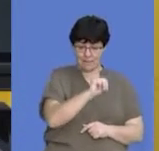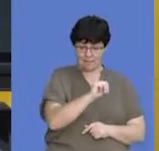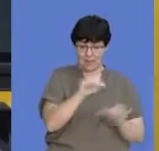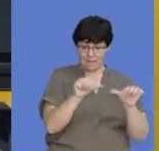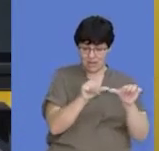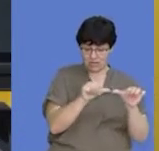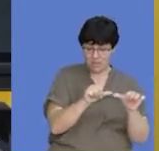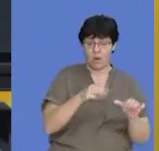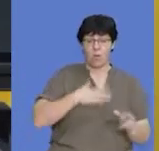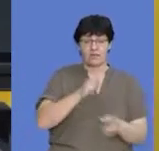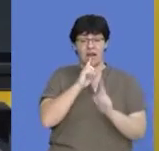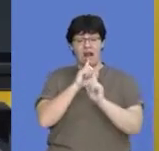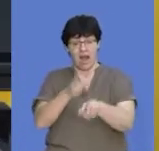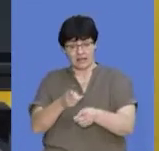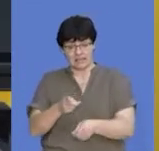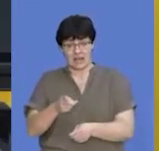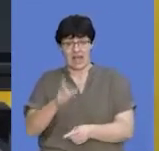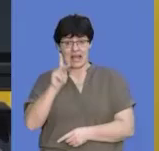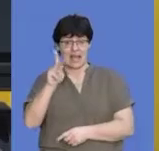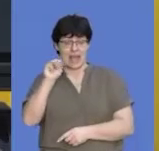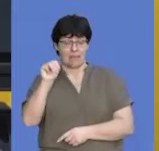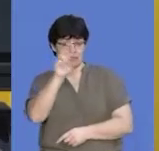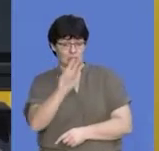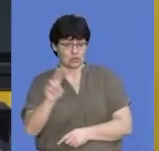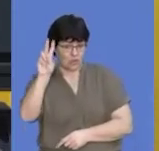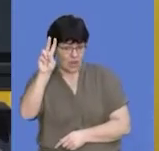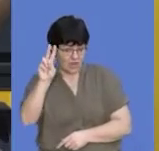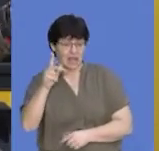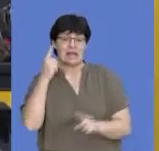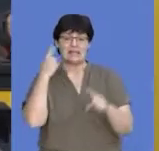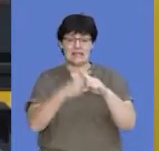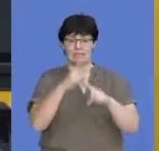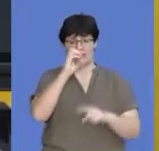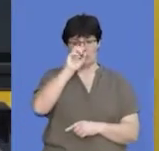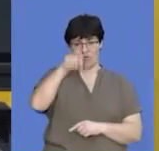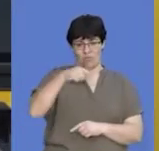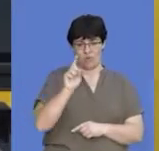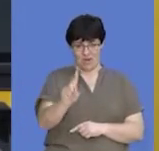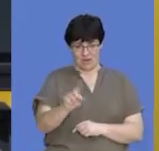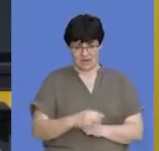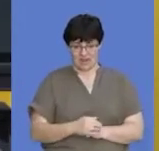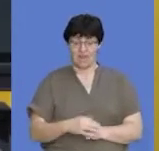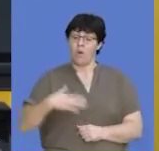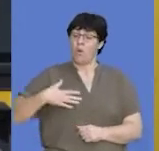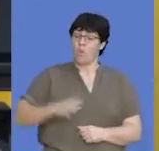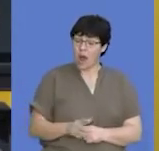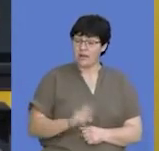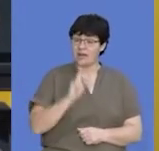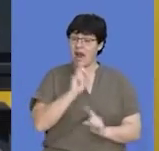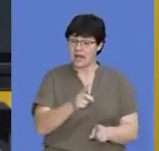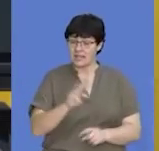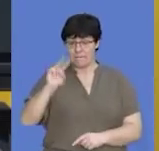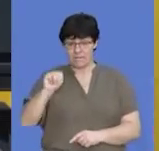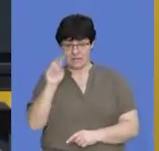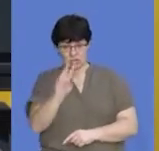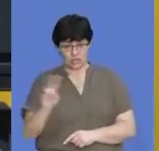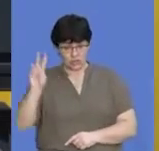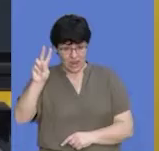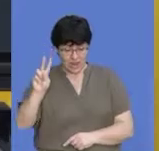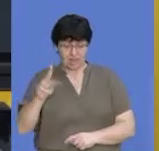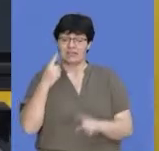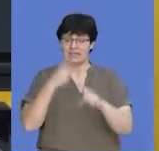if I want my answer in kilometers squared, it is 0,1. If I want my answer in meters squared,